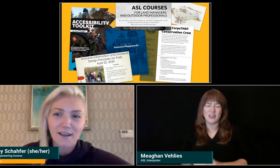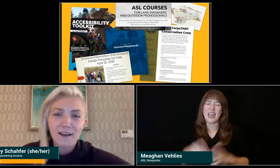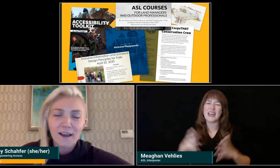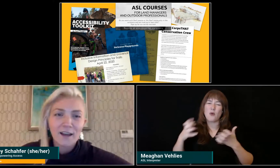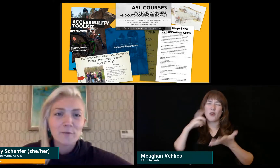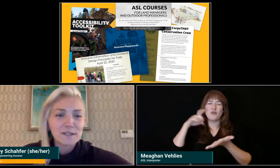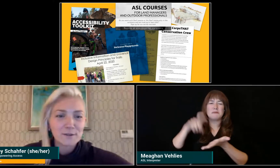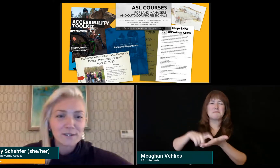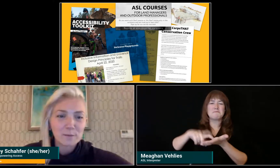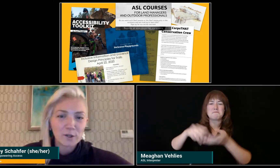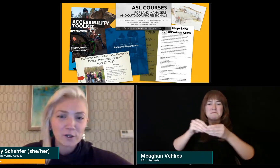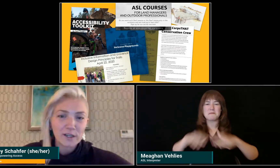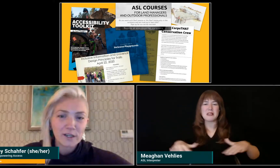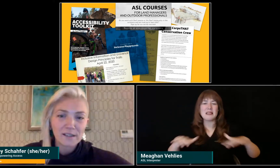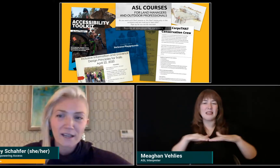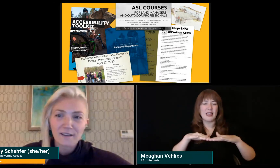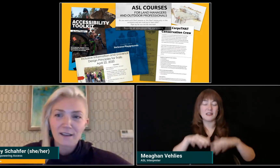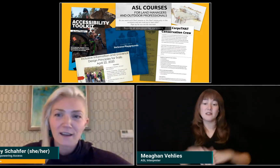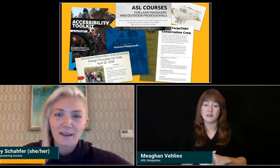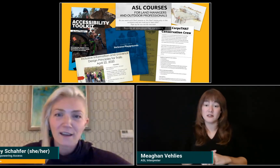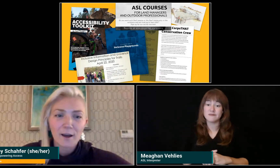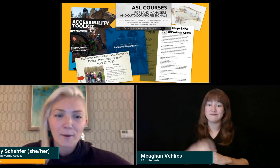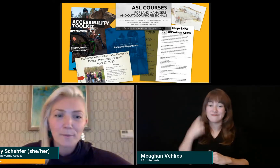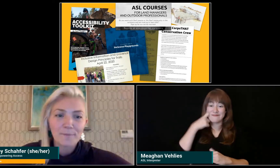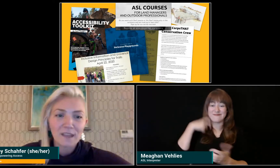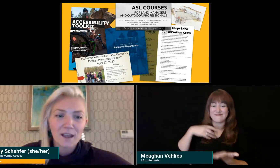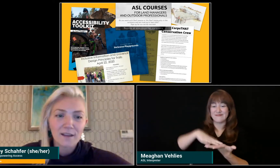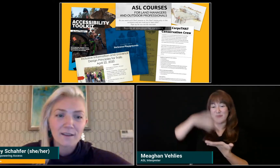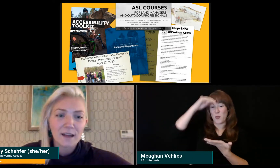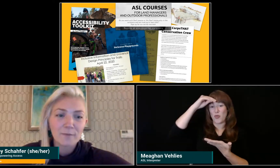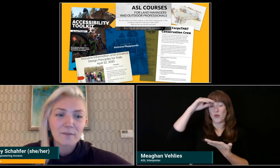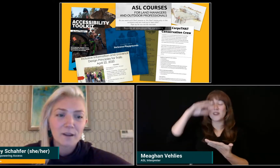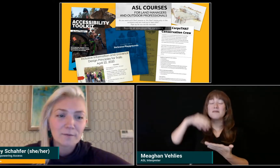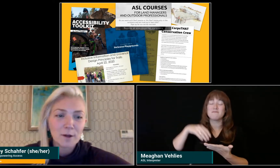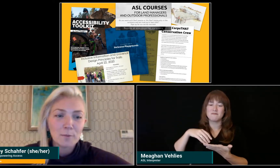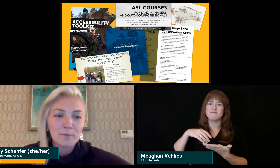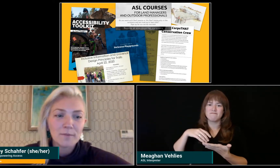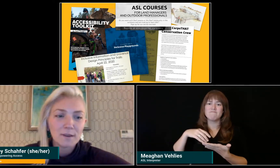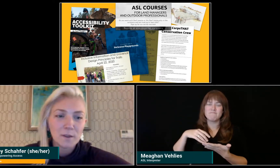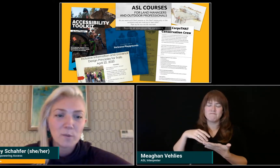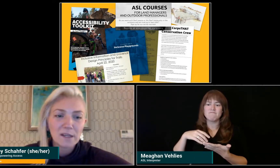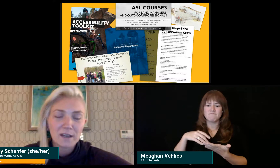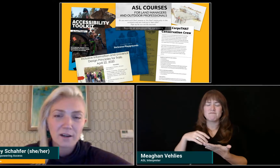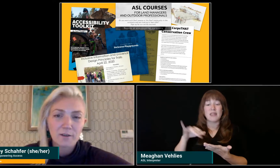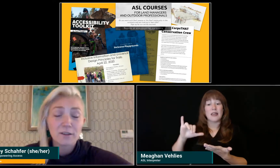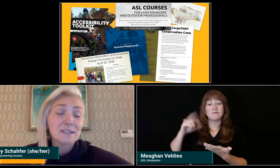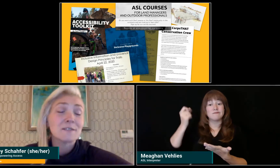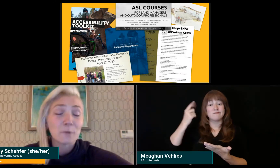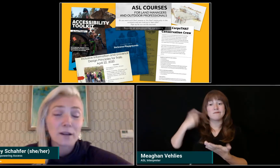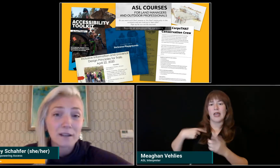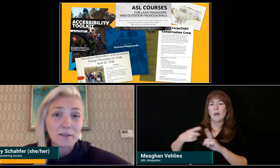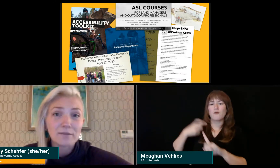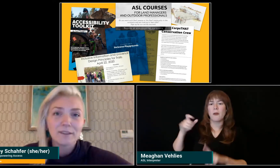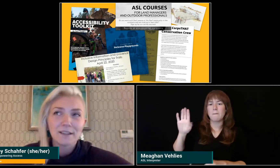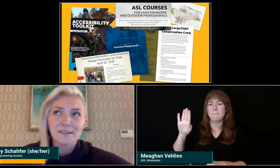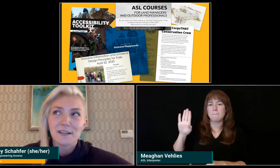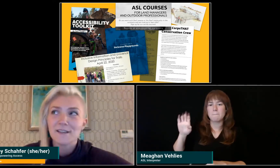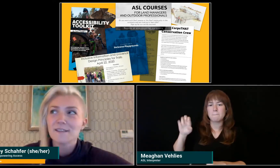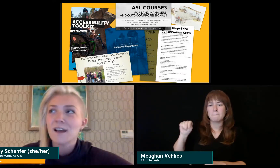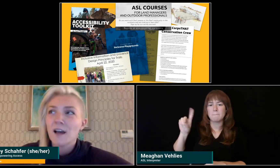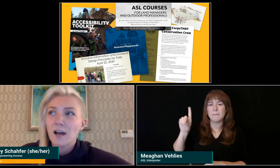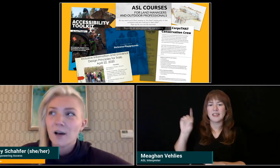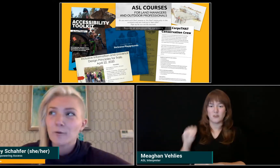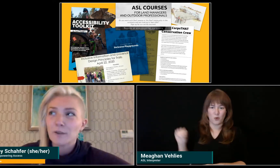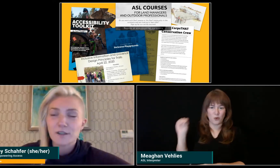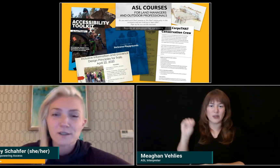acknowledgements. I've been doing some learning lately, and I'm from the Bend area, or that's where I live these